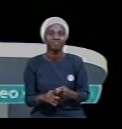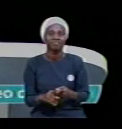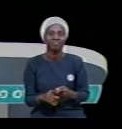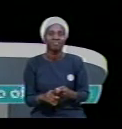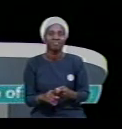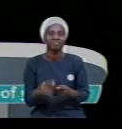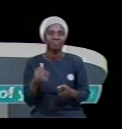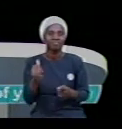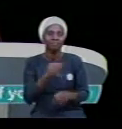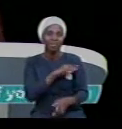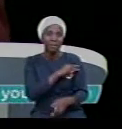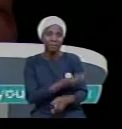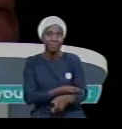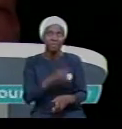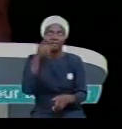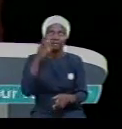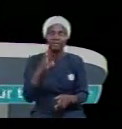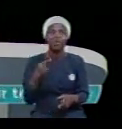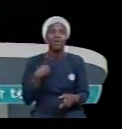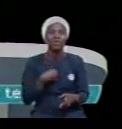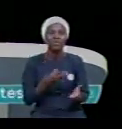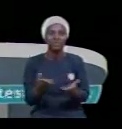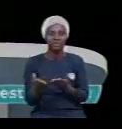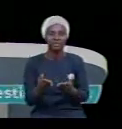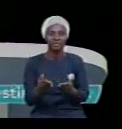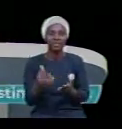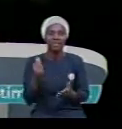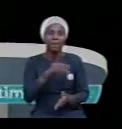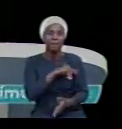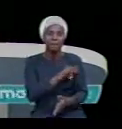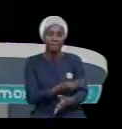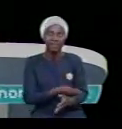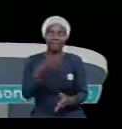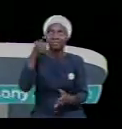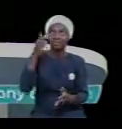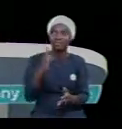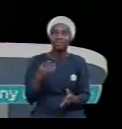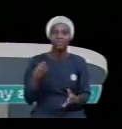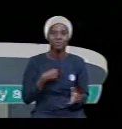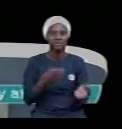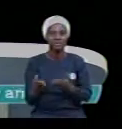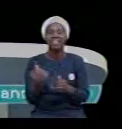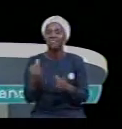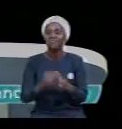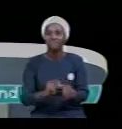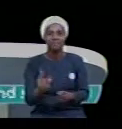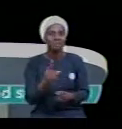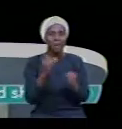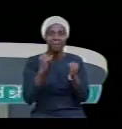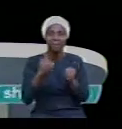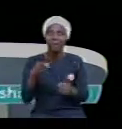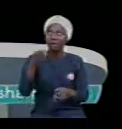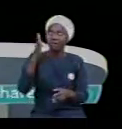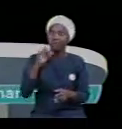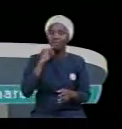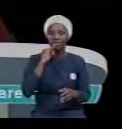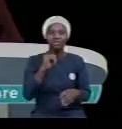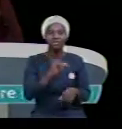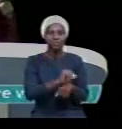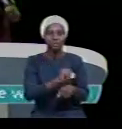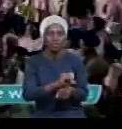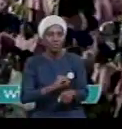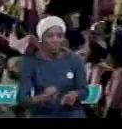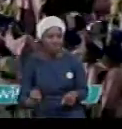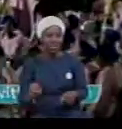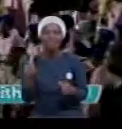serve. What a mighty God we serve. Everywhere the power of God is in operation.